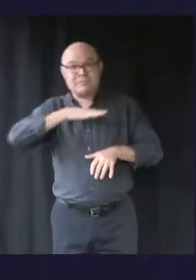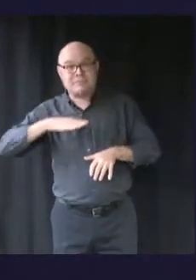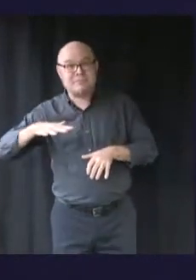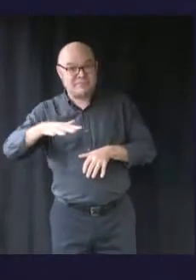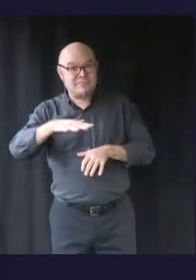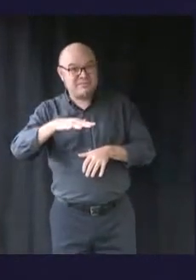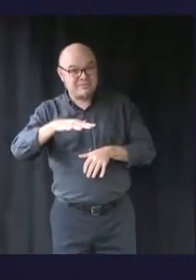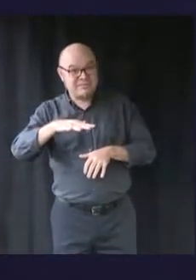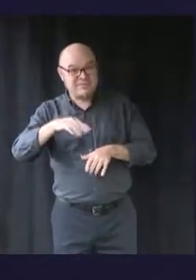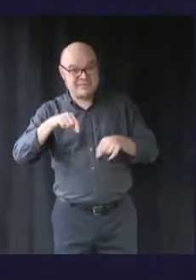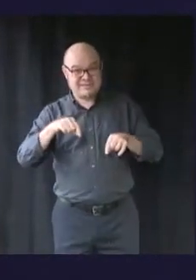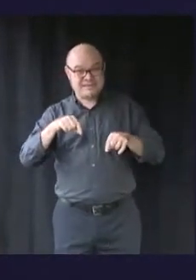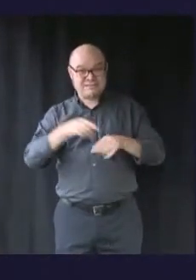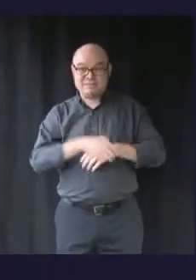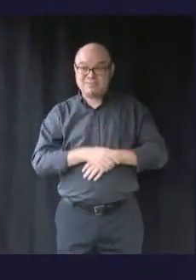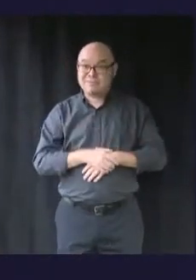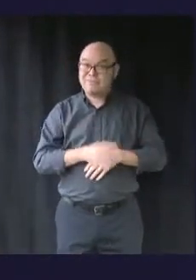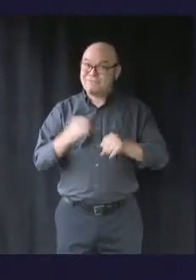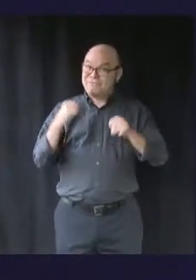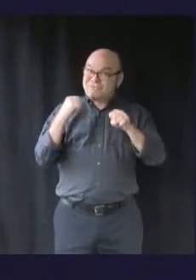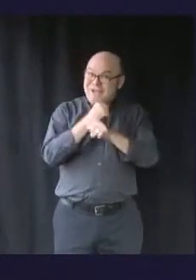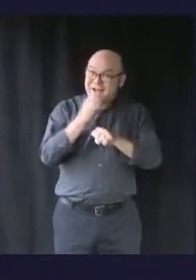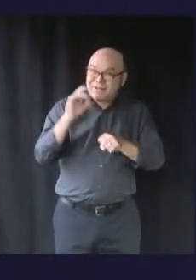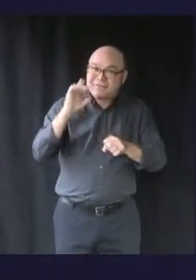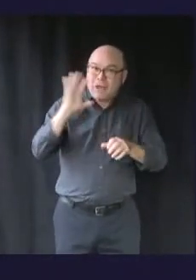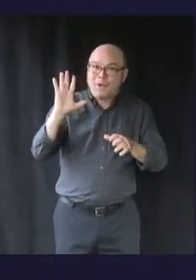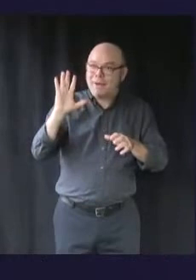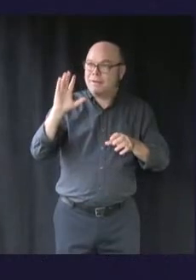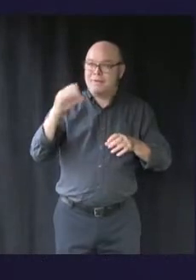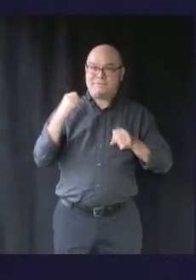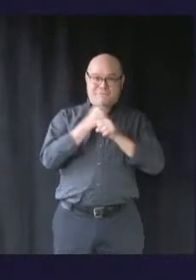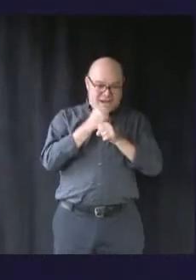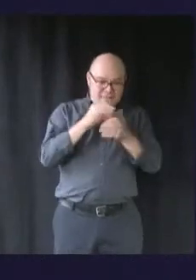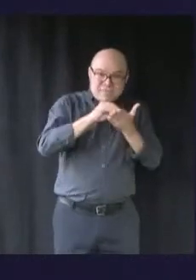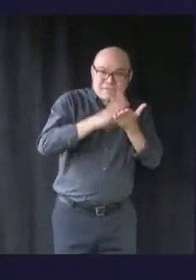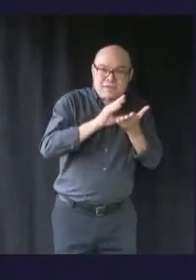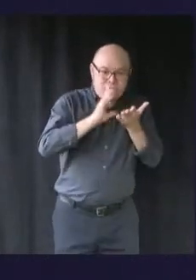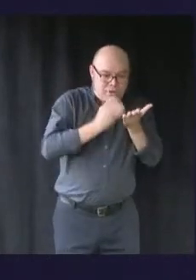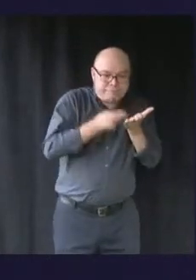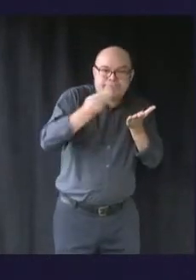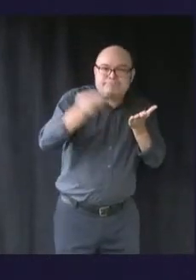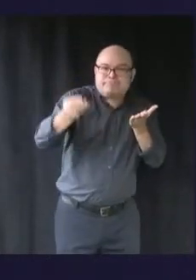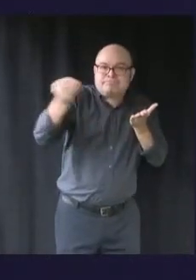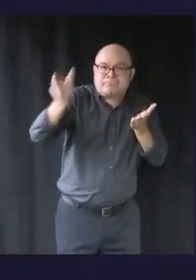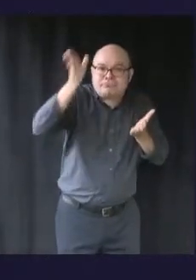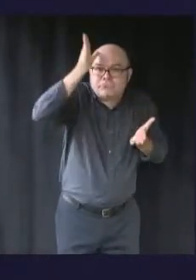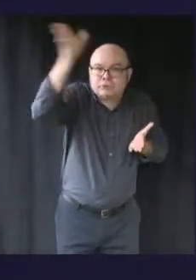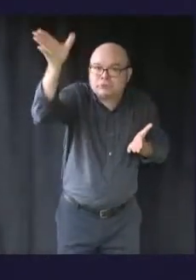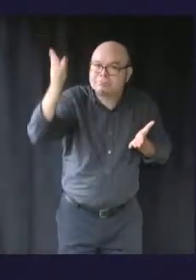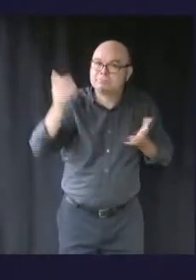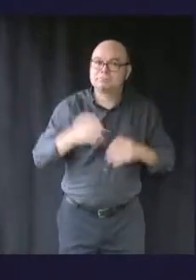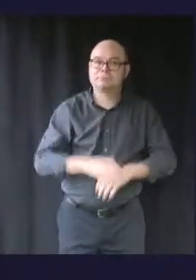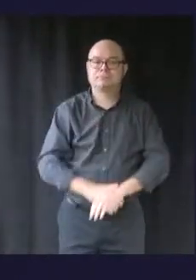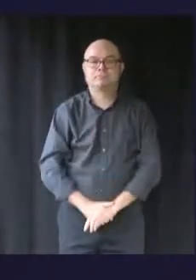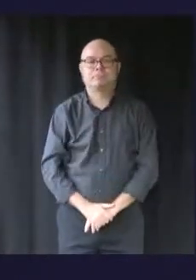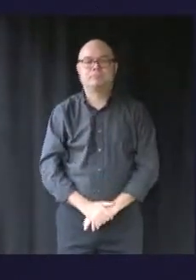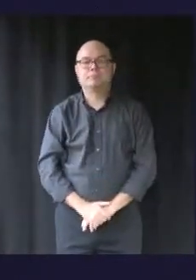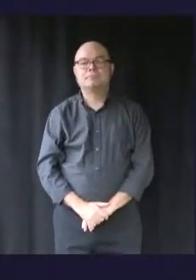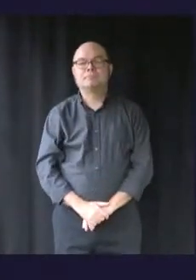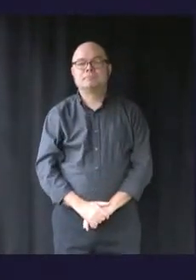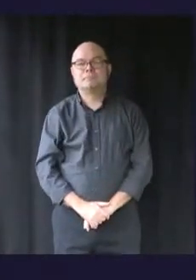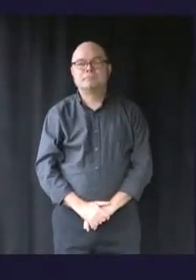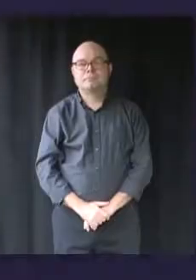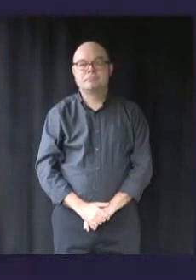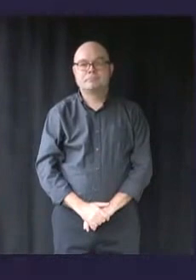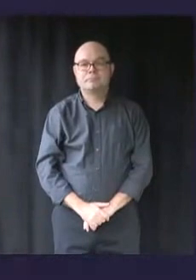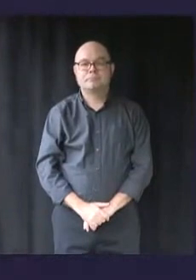the future and for the truth. So as we rededicate the Dodd Center for Human Rights to honor the legacies of both father